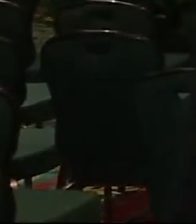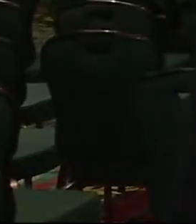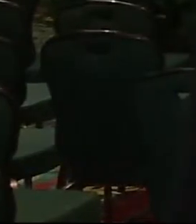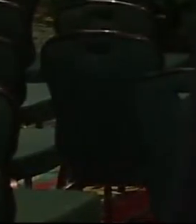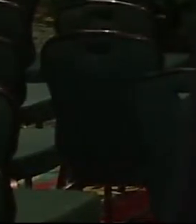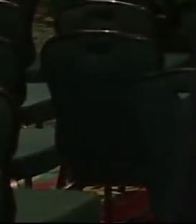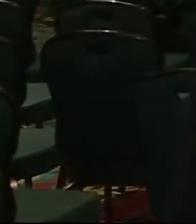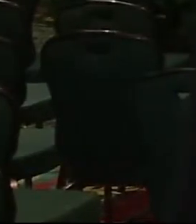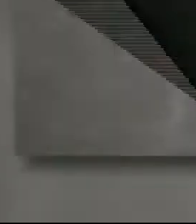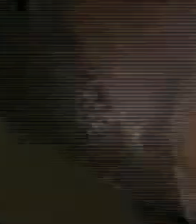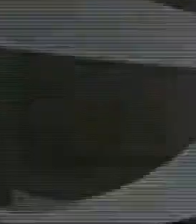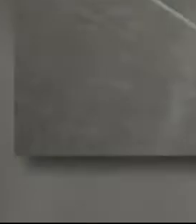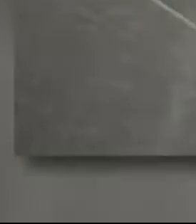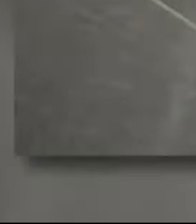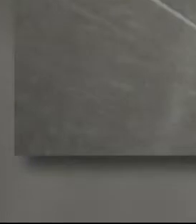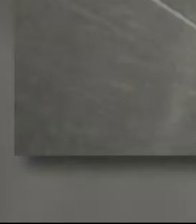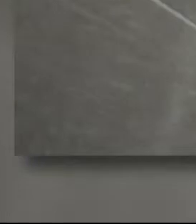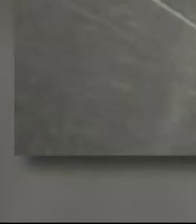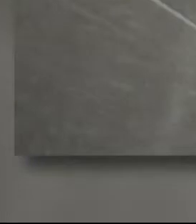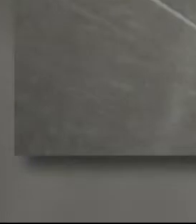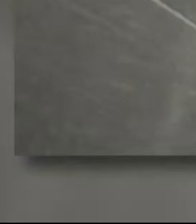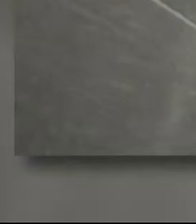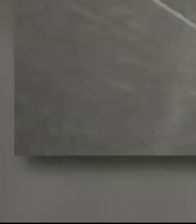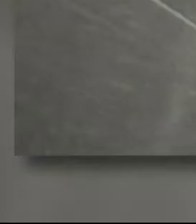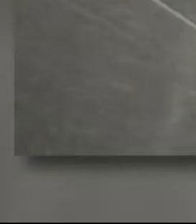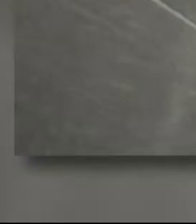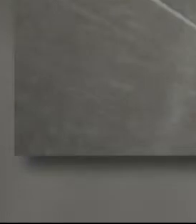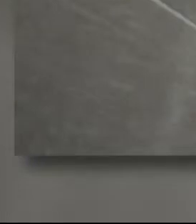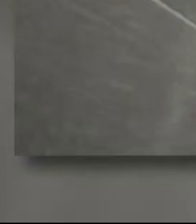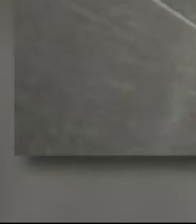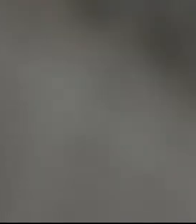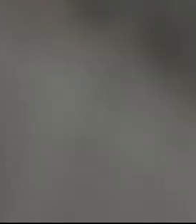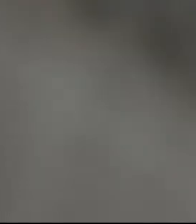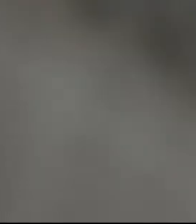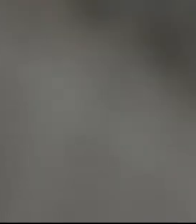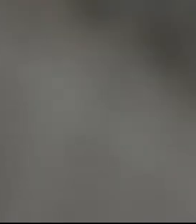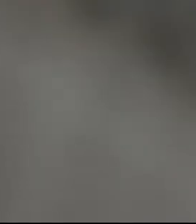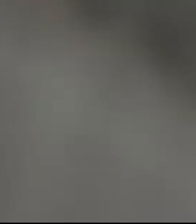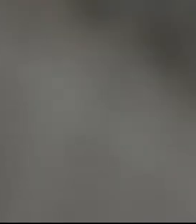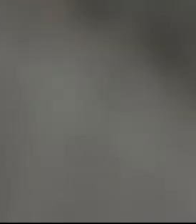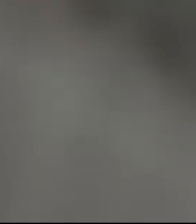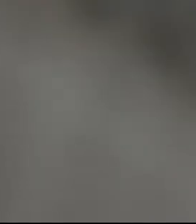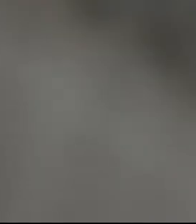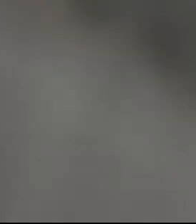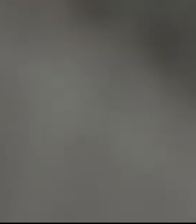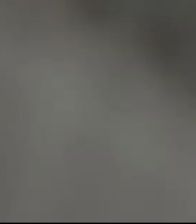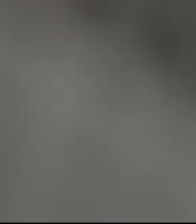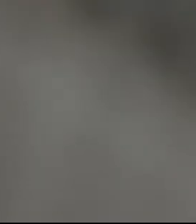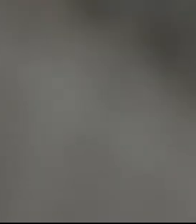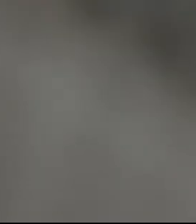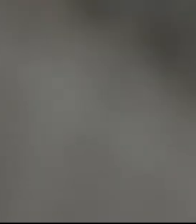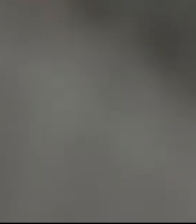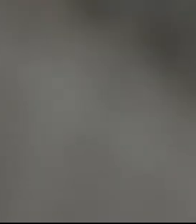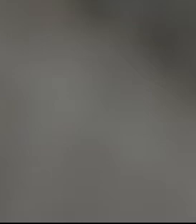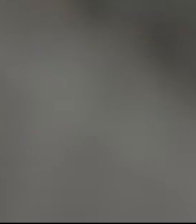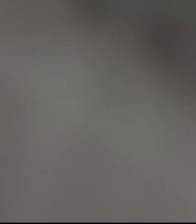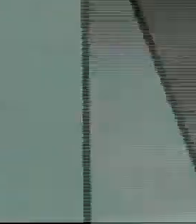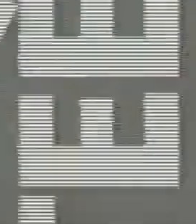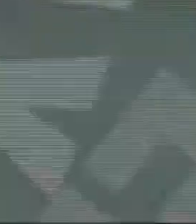in the Bahamas tonight. A local banker embroiled in a worldwide scandal.